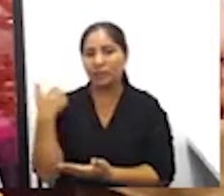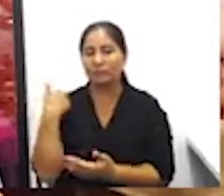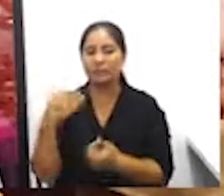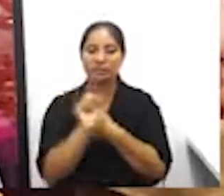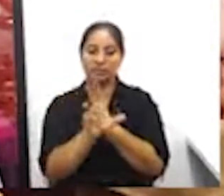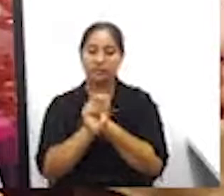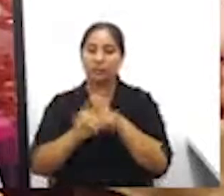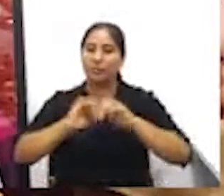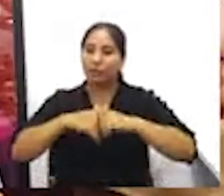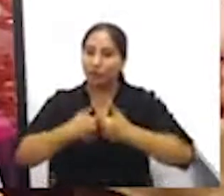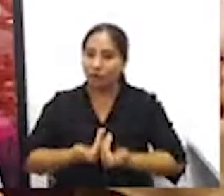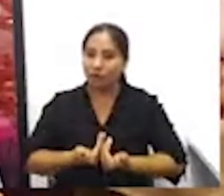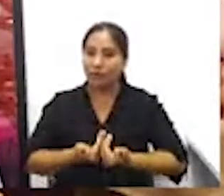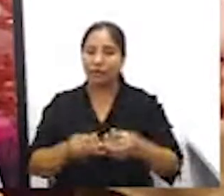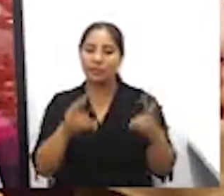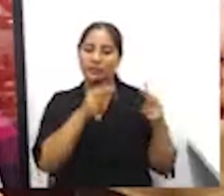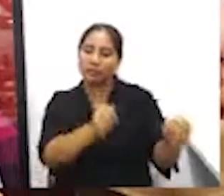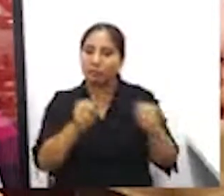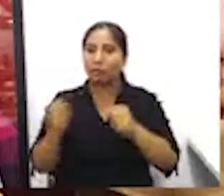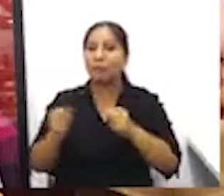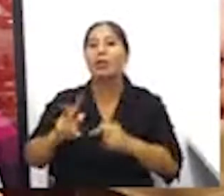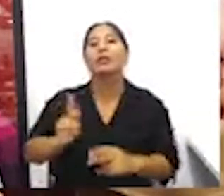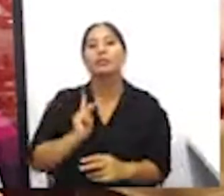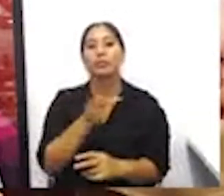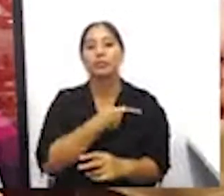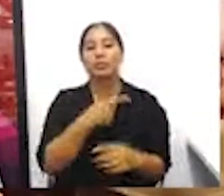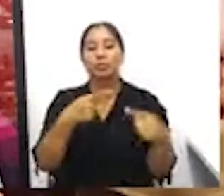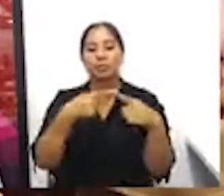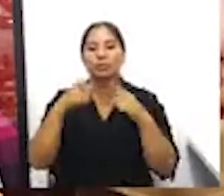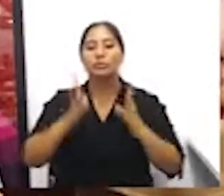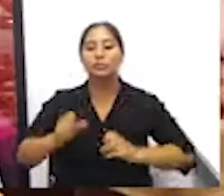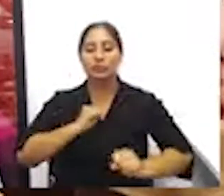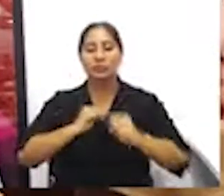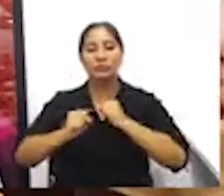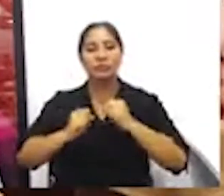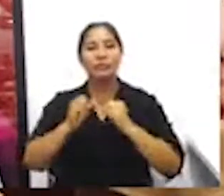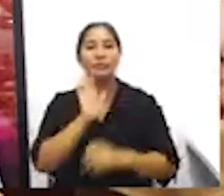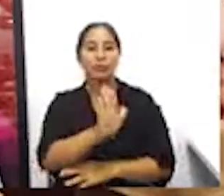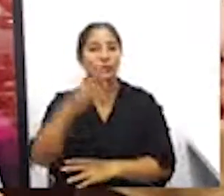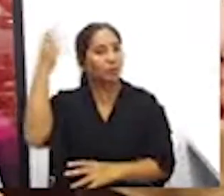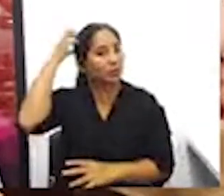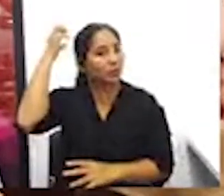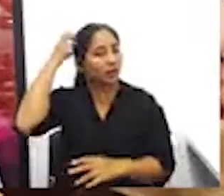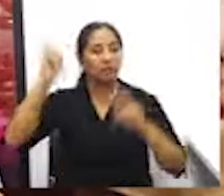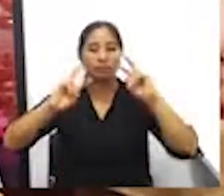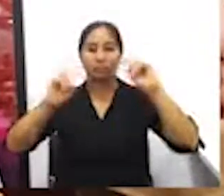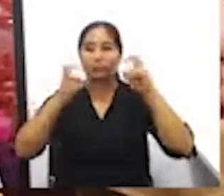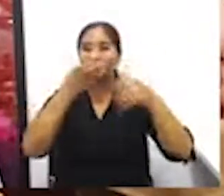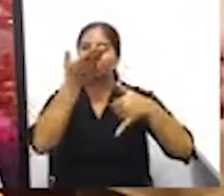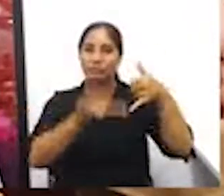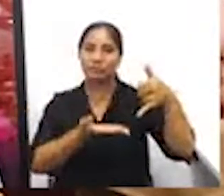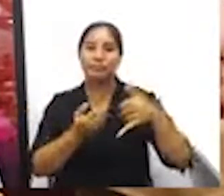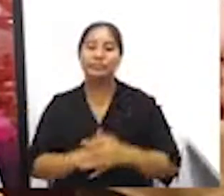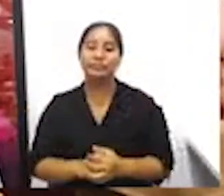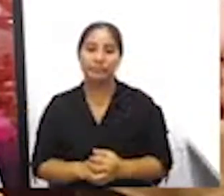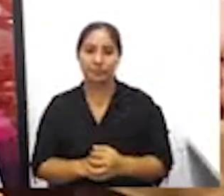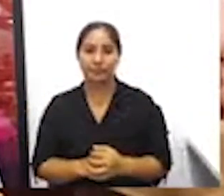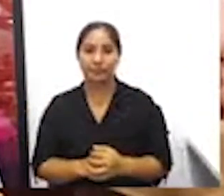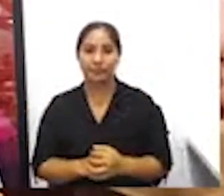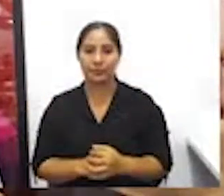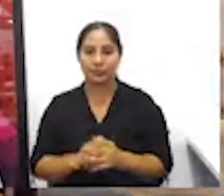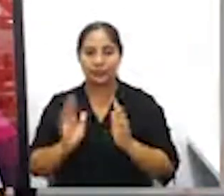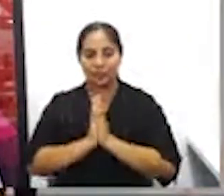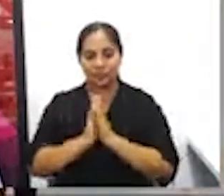and all around online to better prepare for the youth future? Thank